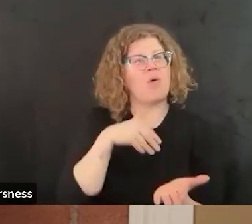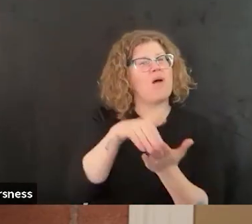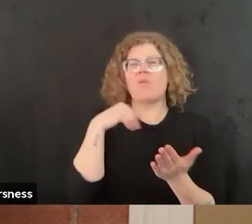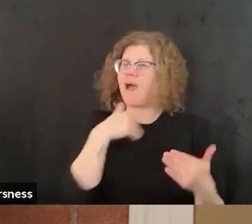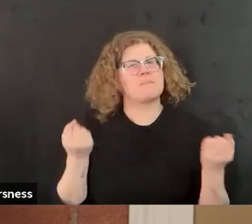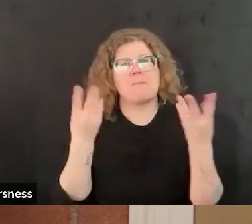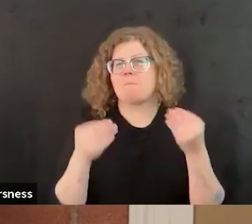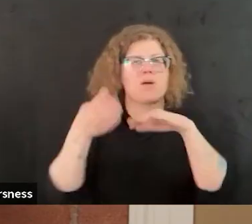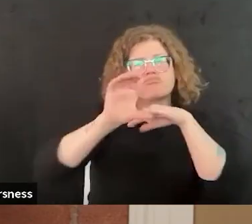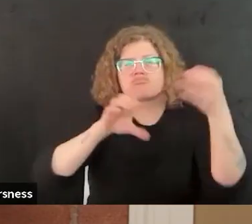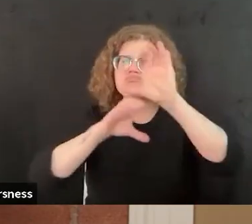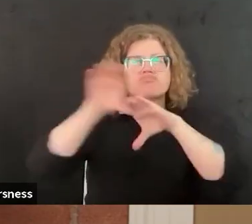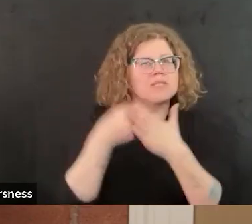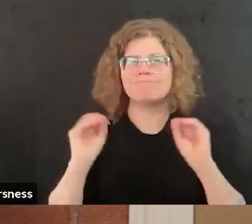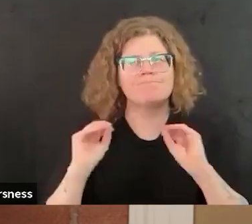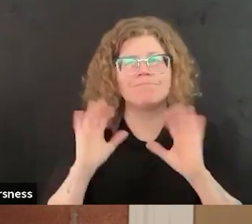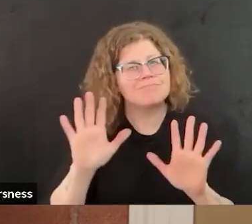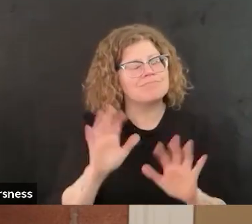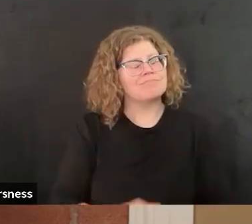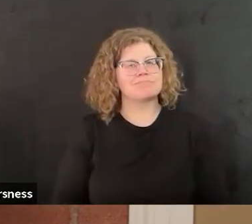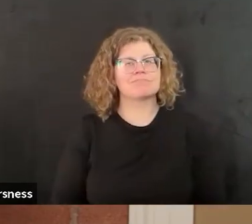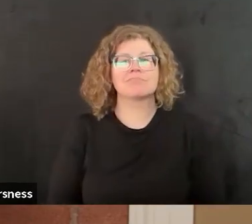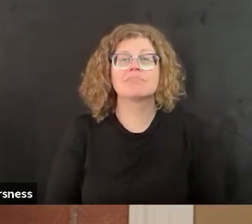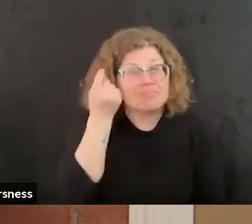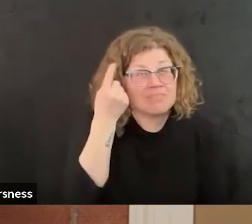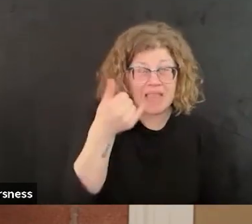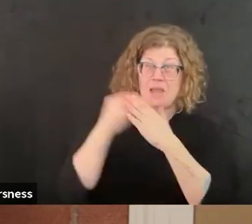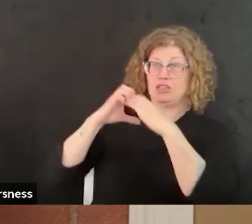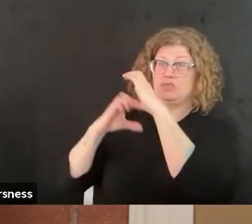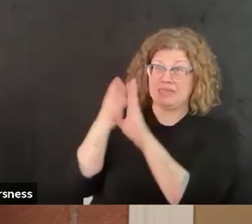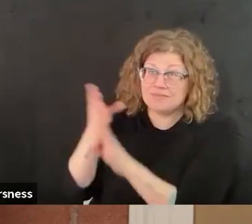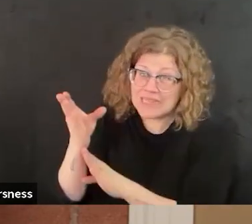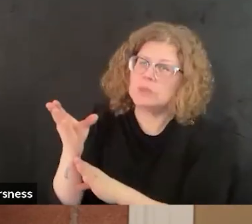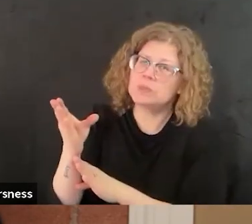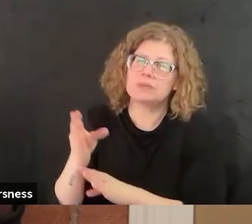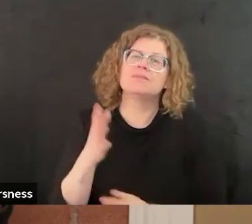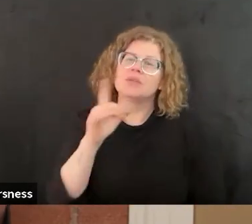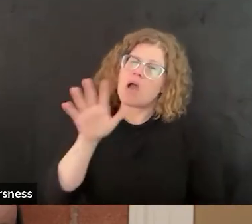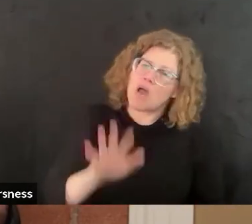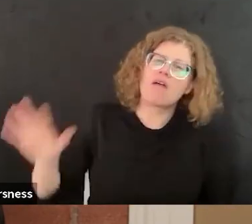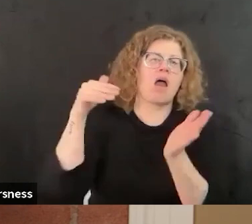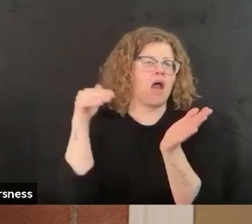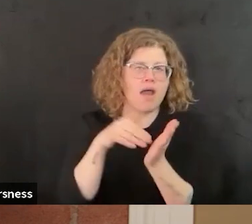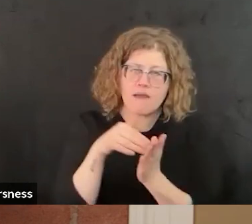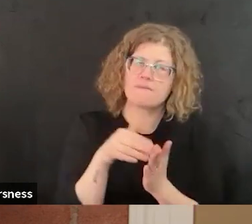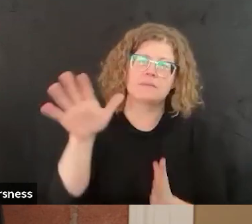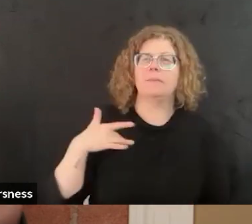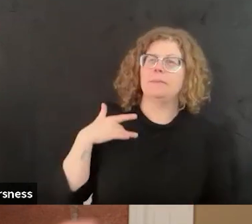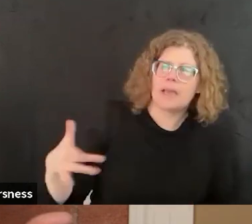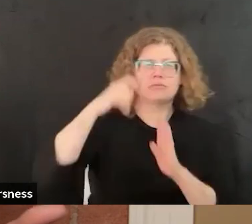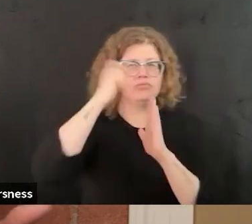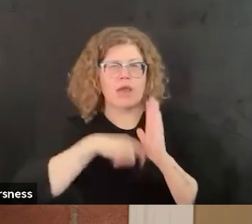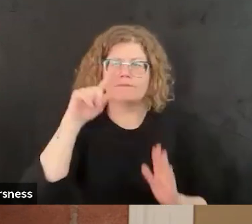more money. So frequently in the construction realm, you'll find that there's a common practice to